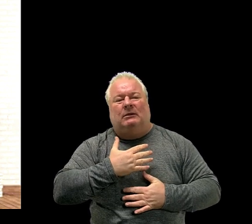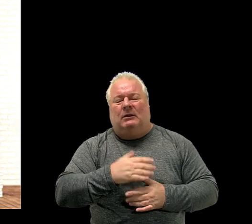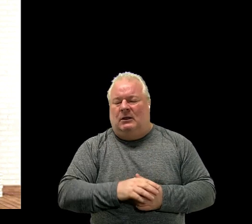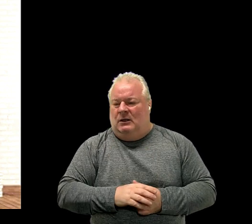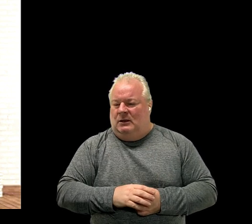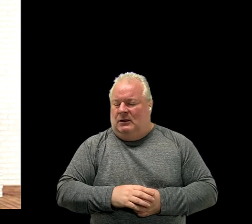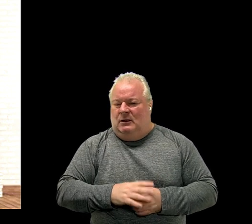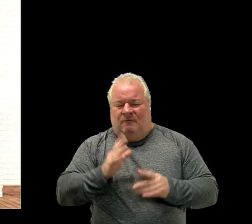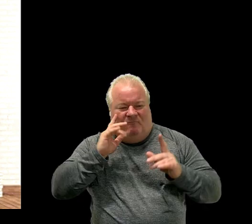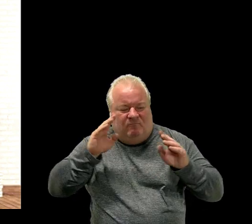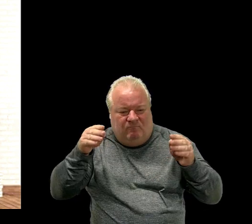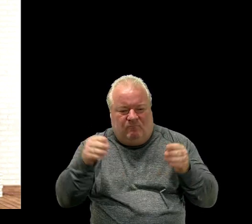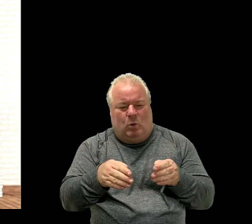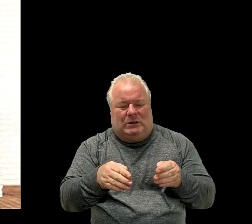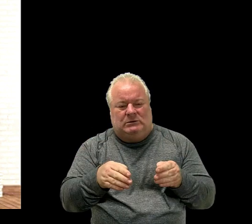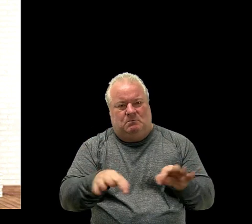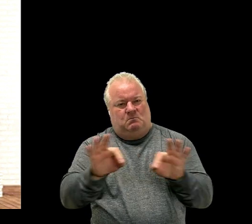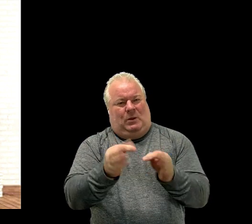and focus